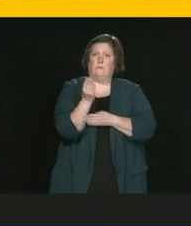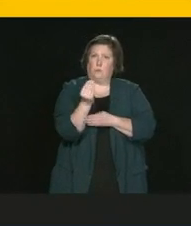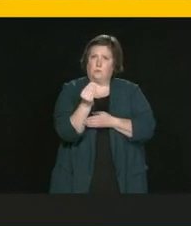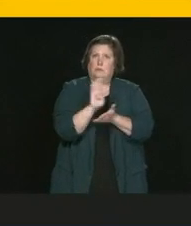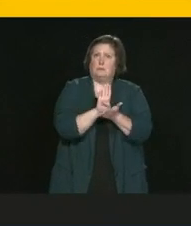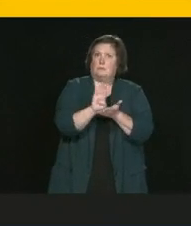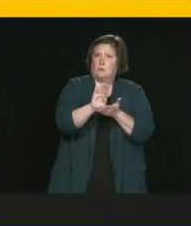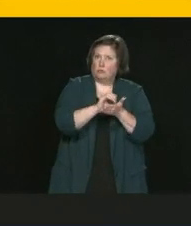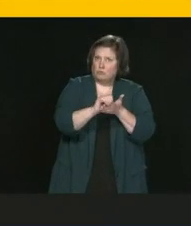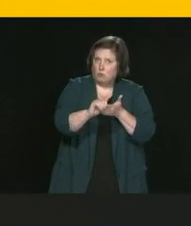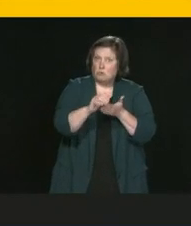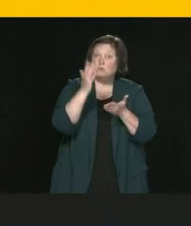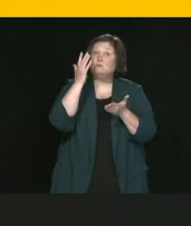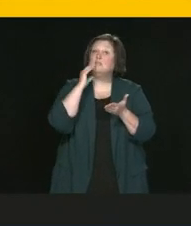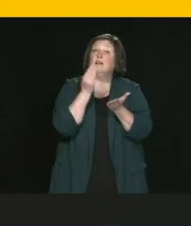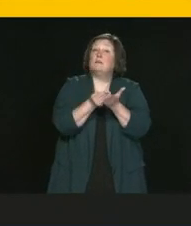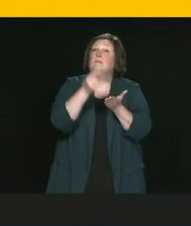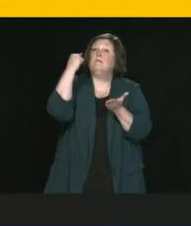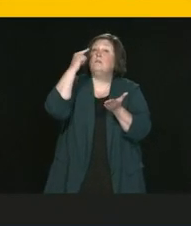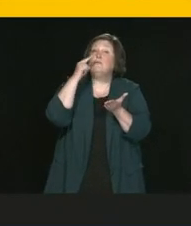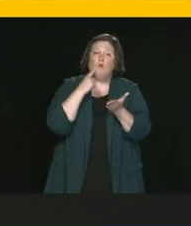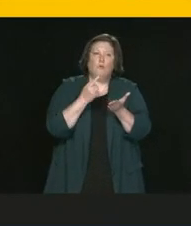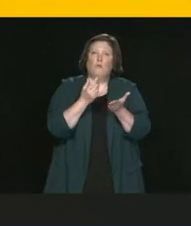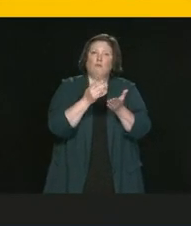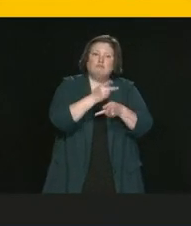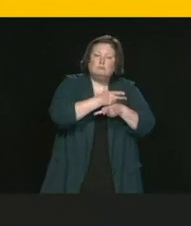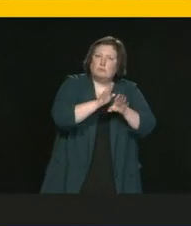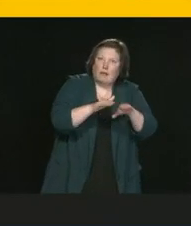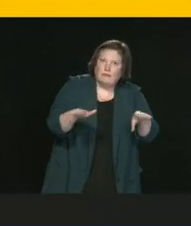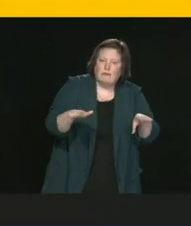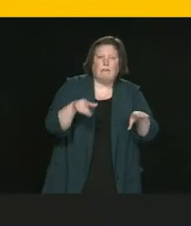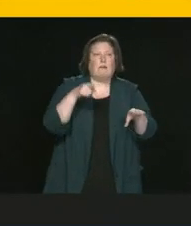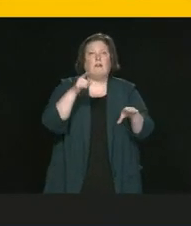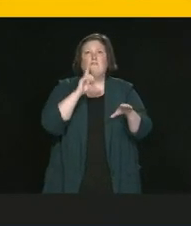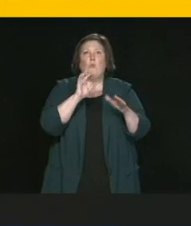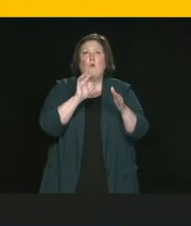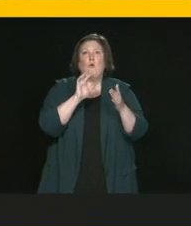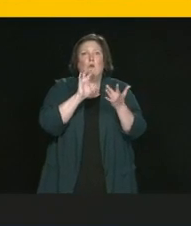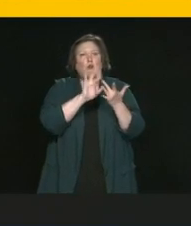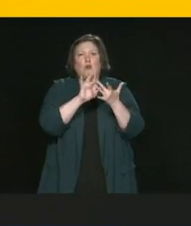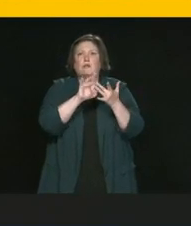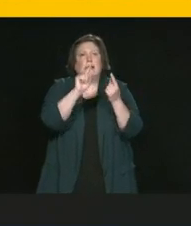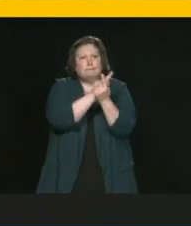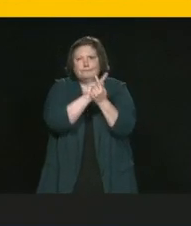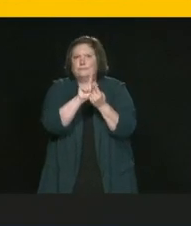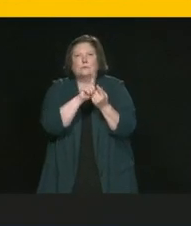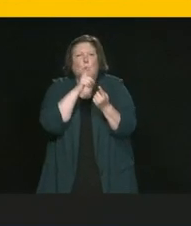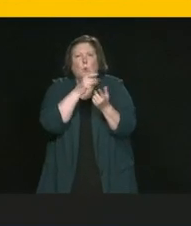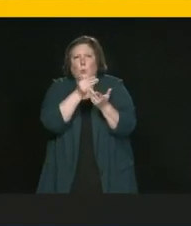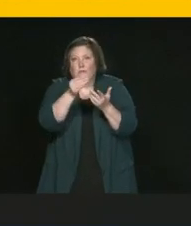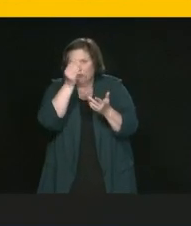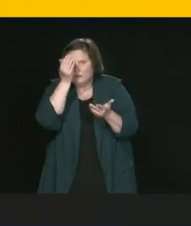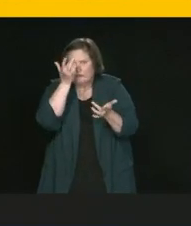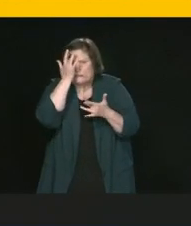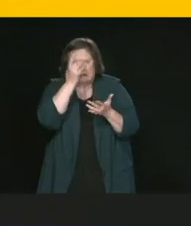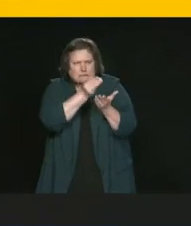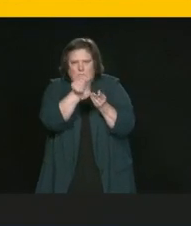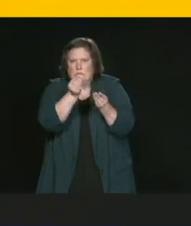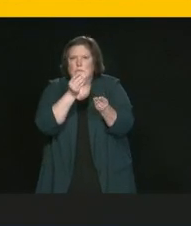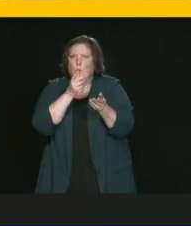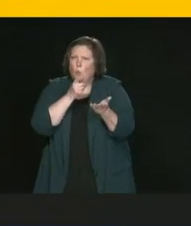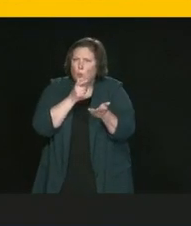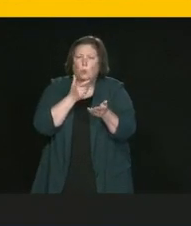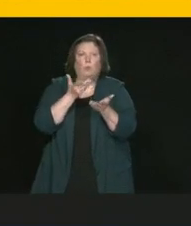you need, so that we can increase testing and contact tracing, and so that you can return to work safely.